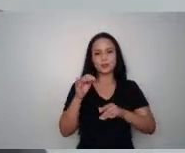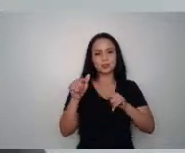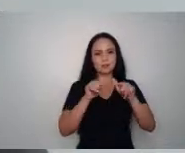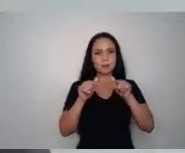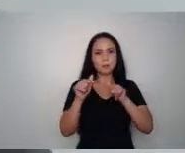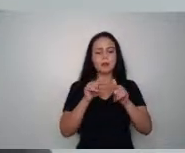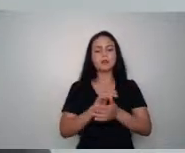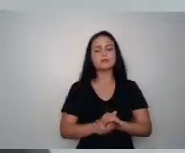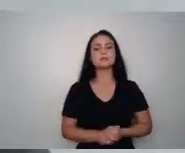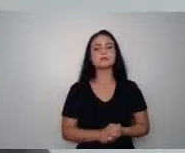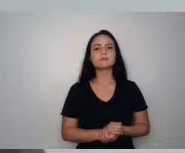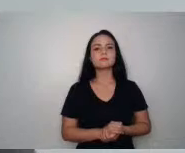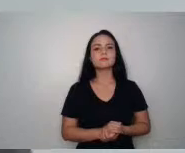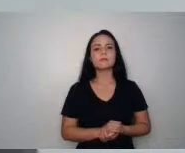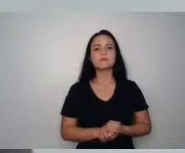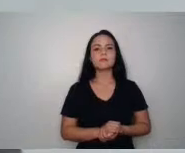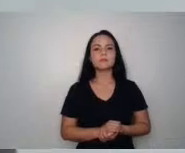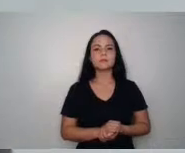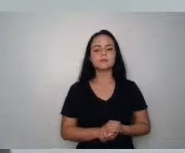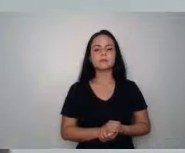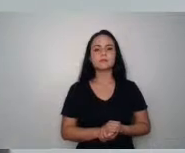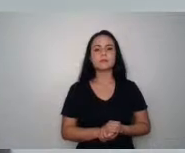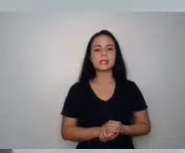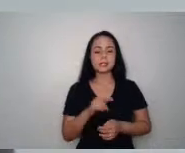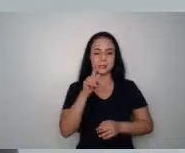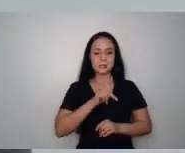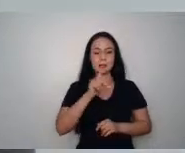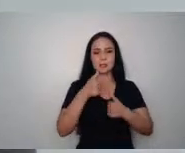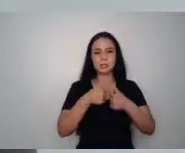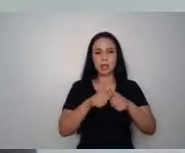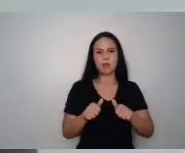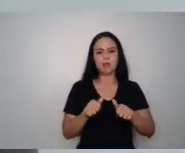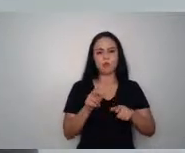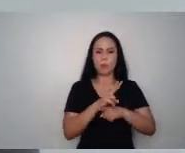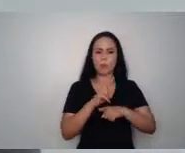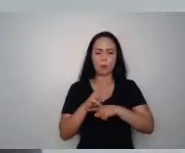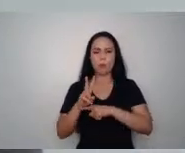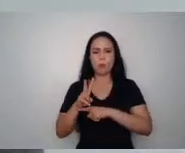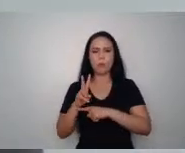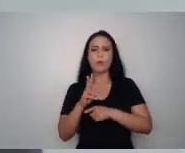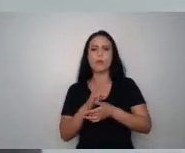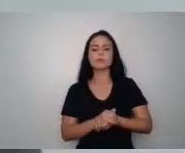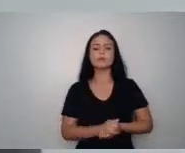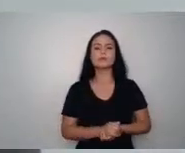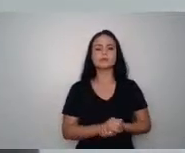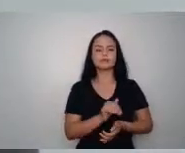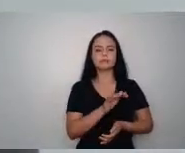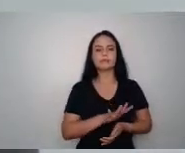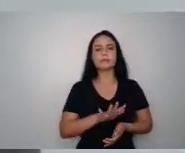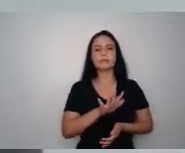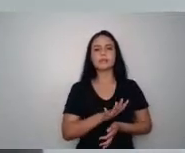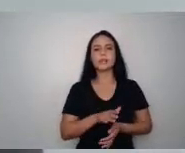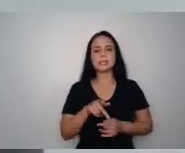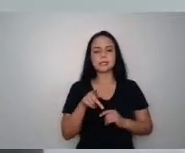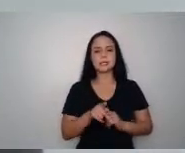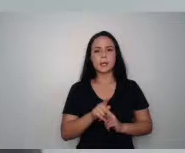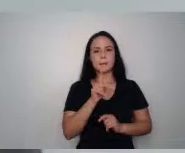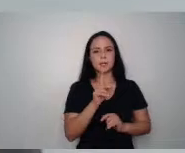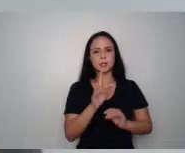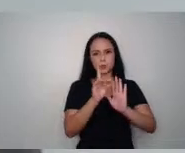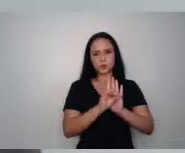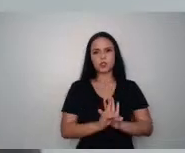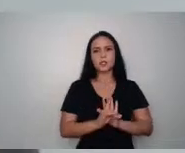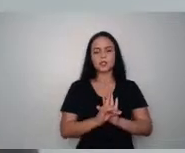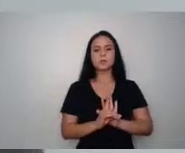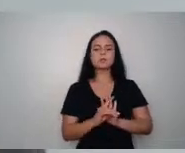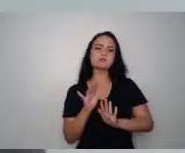love and I have a special place in my heart for the labor law, and I will always defend this segment.